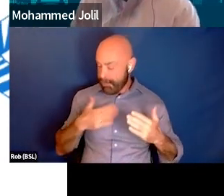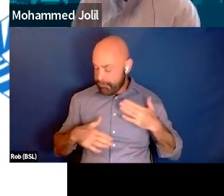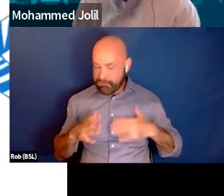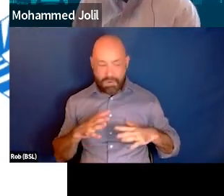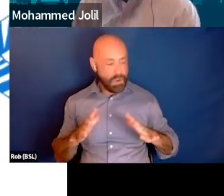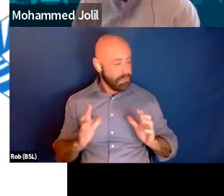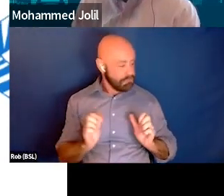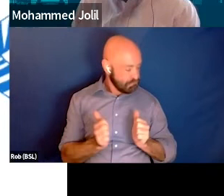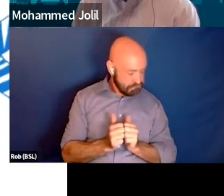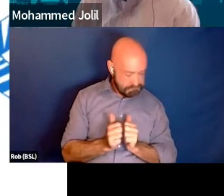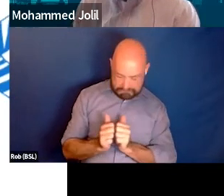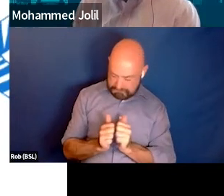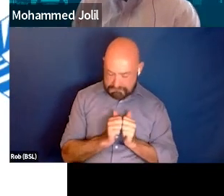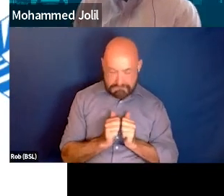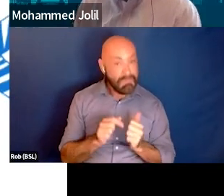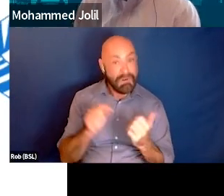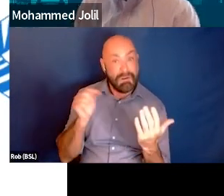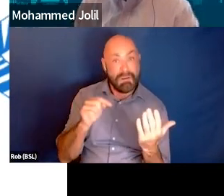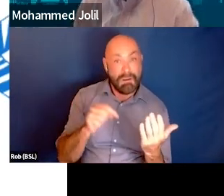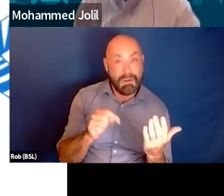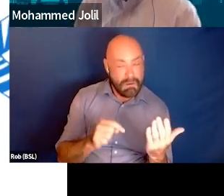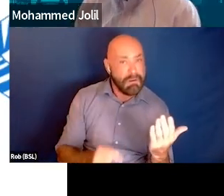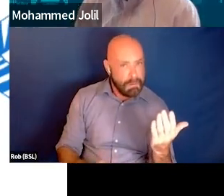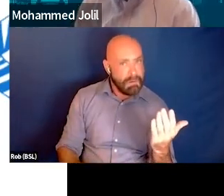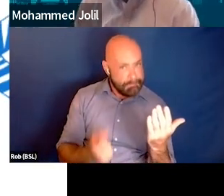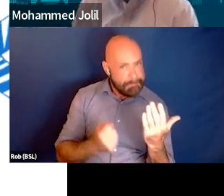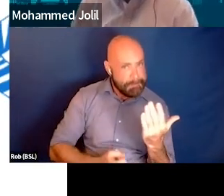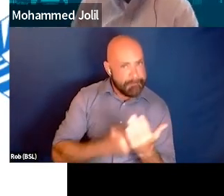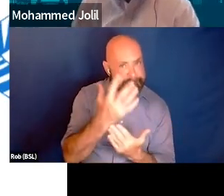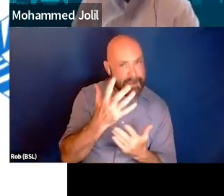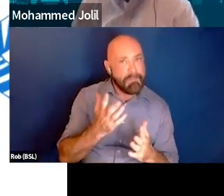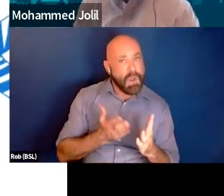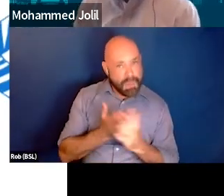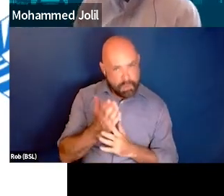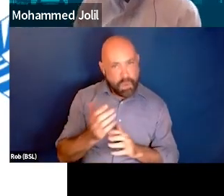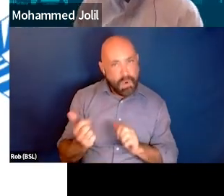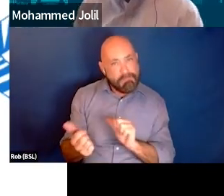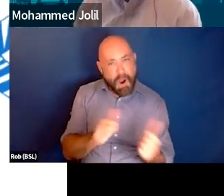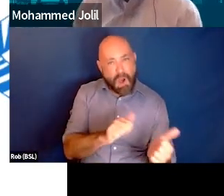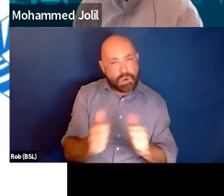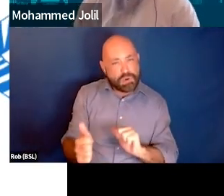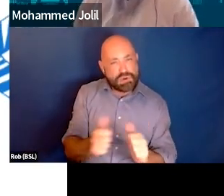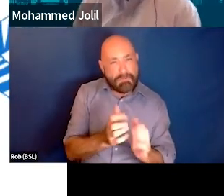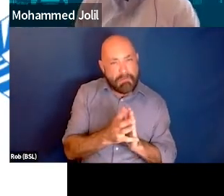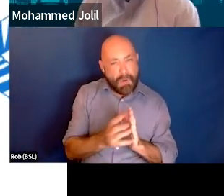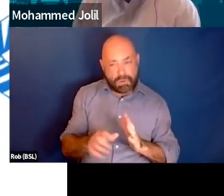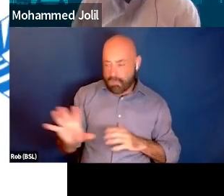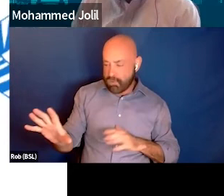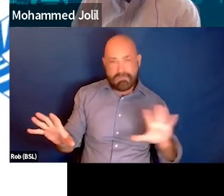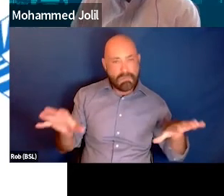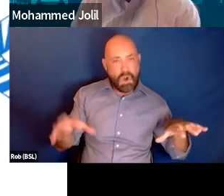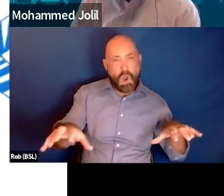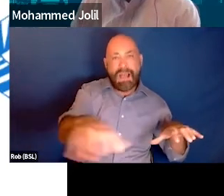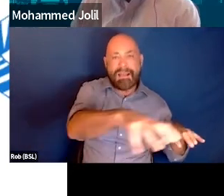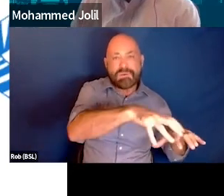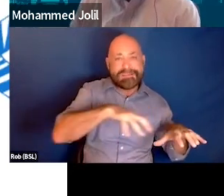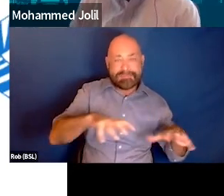etc., it was really developed through our partnership model in the localities and then brought together.